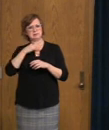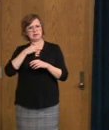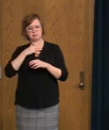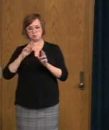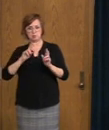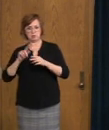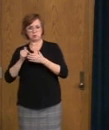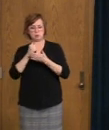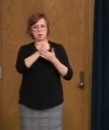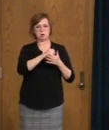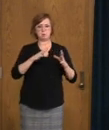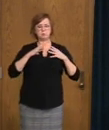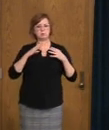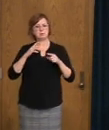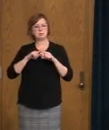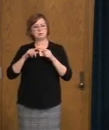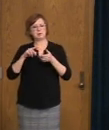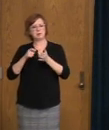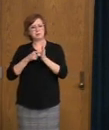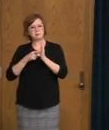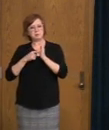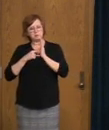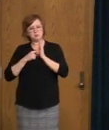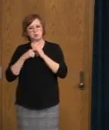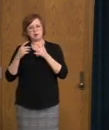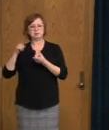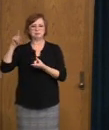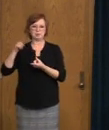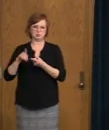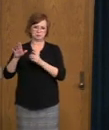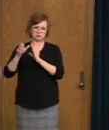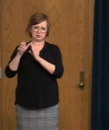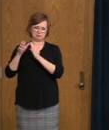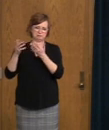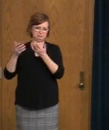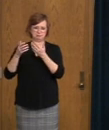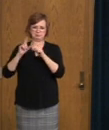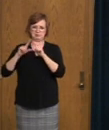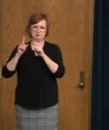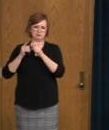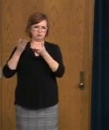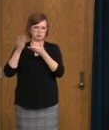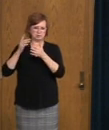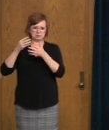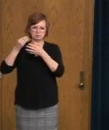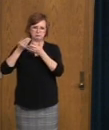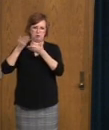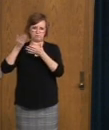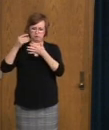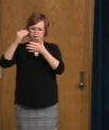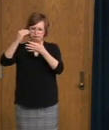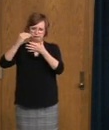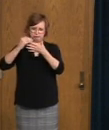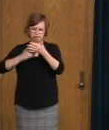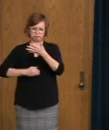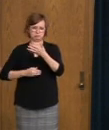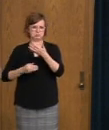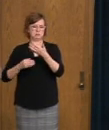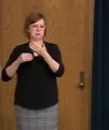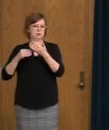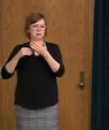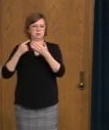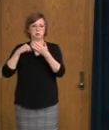that any service reduction has a direct impact on patients and residents. We